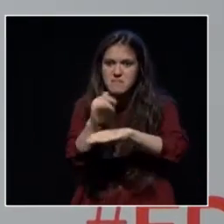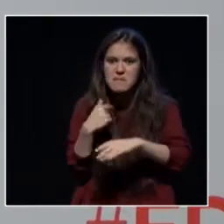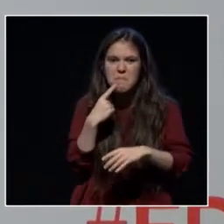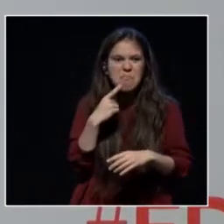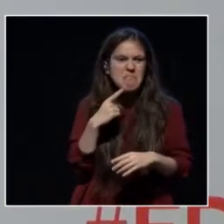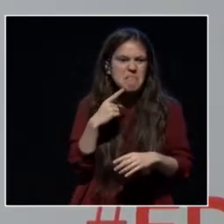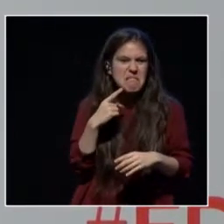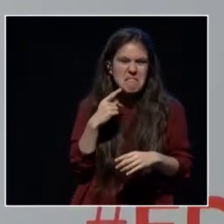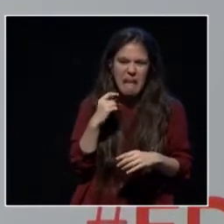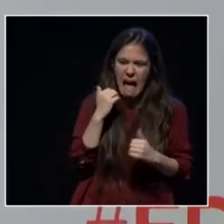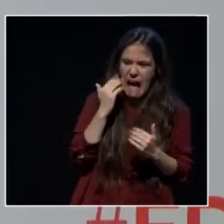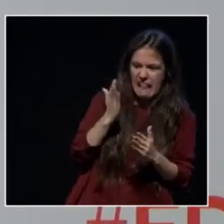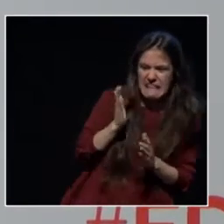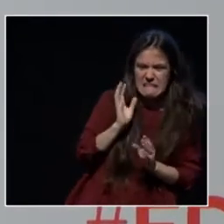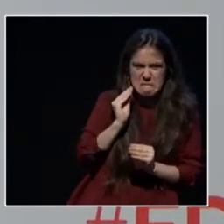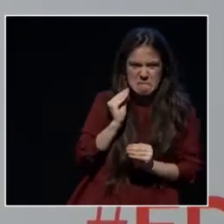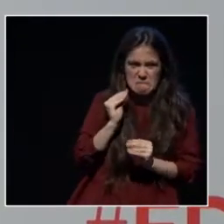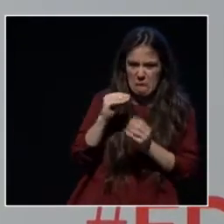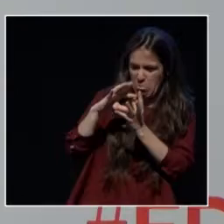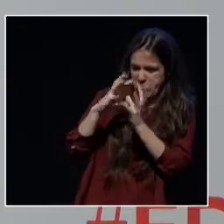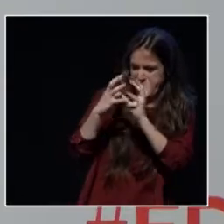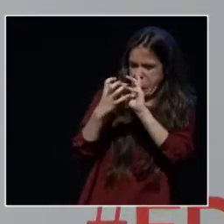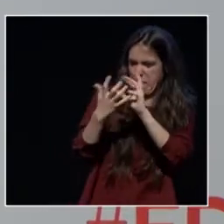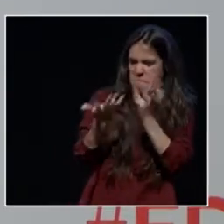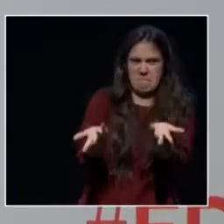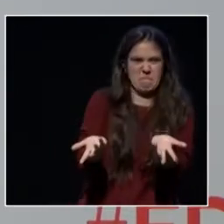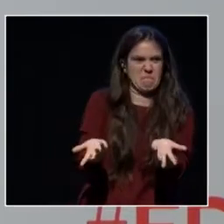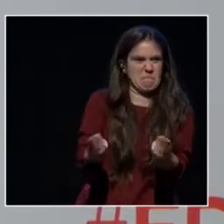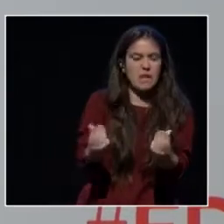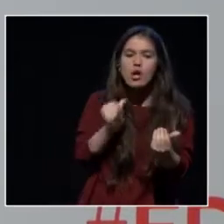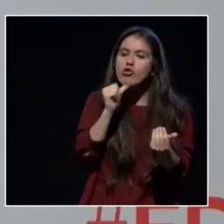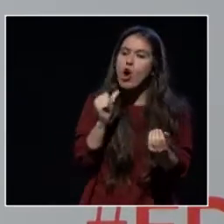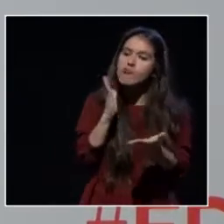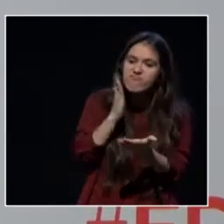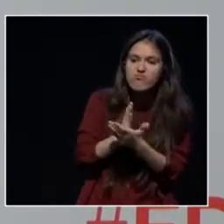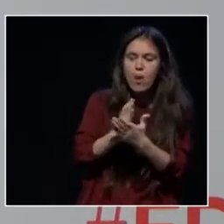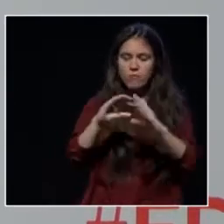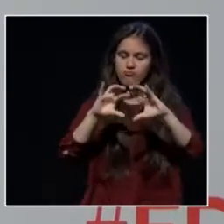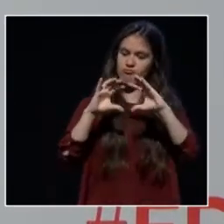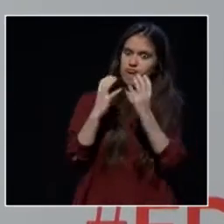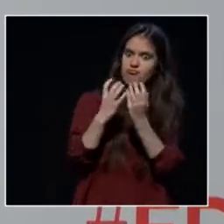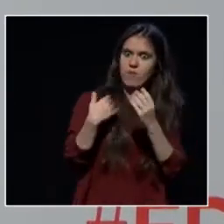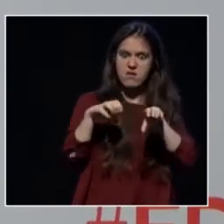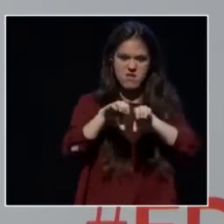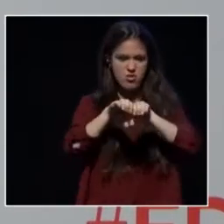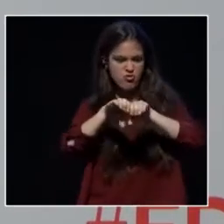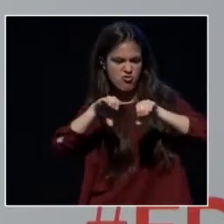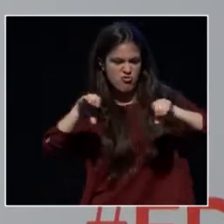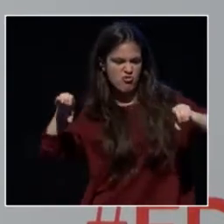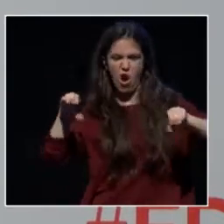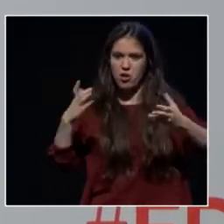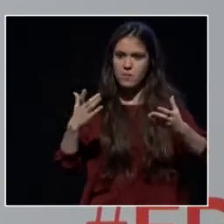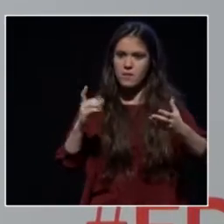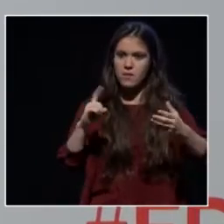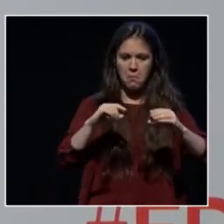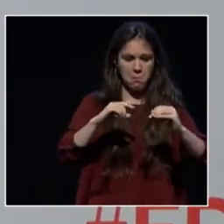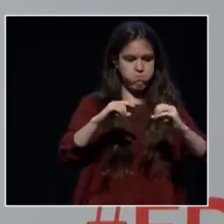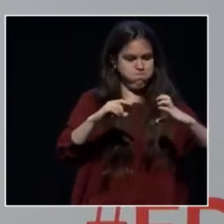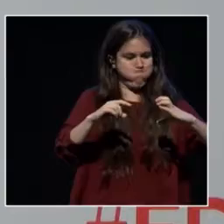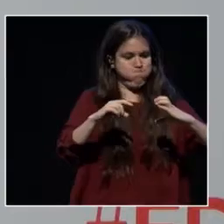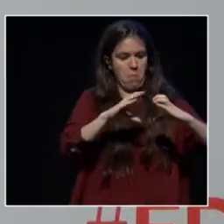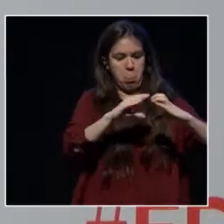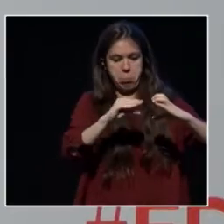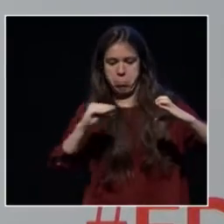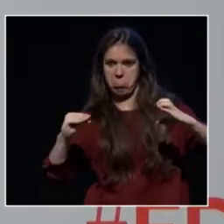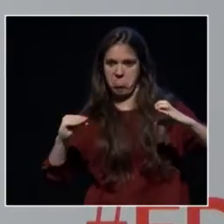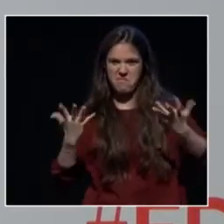vegetables here in Europe because they are not the right shape. A cucumber with a fat top and the bottom is thin,